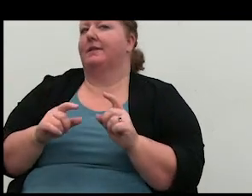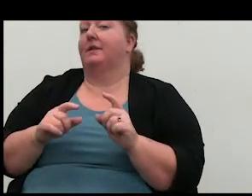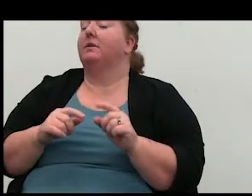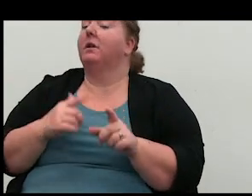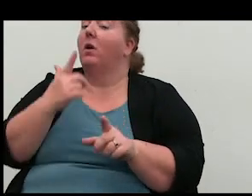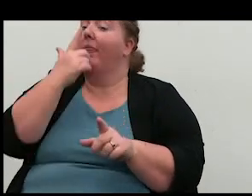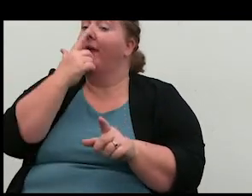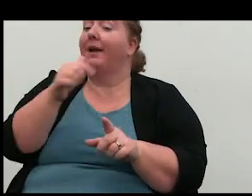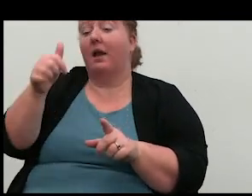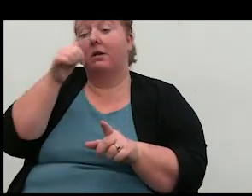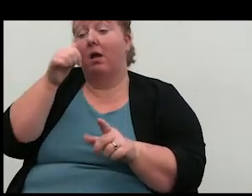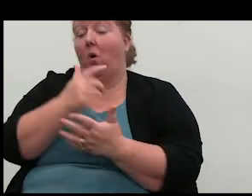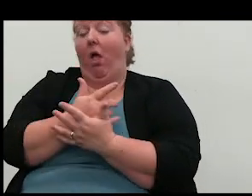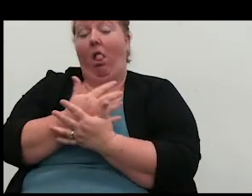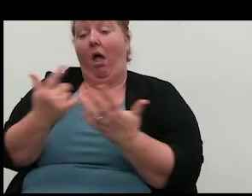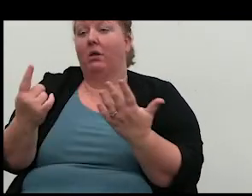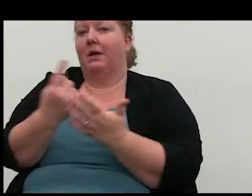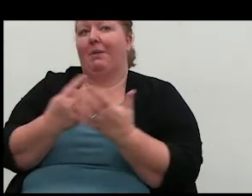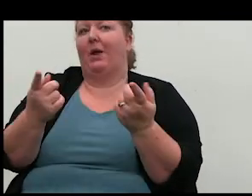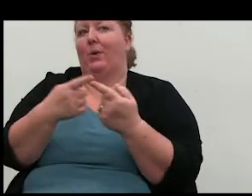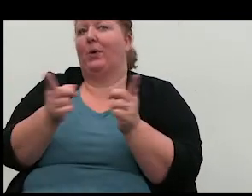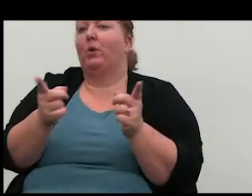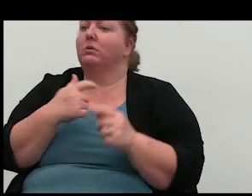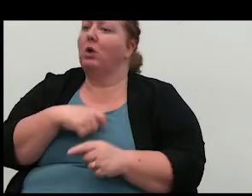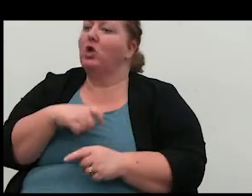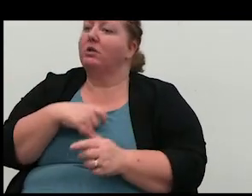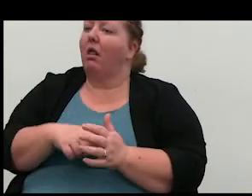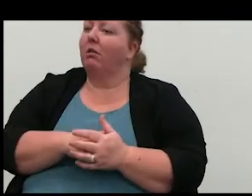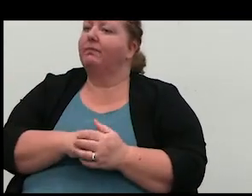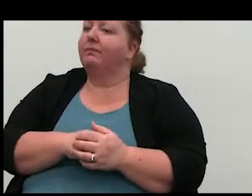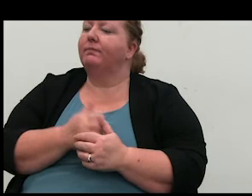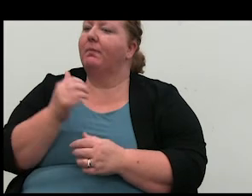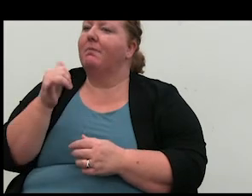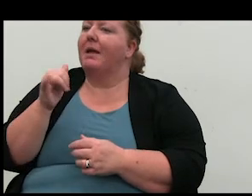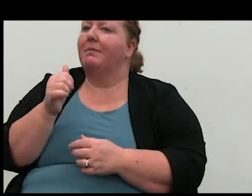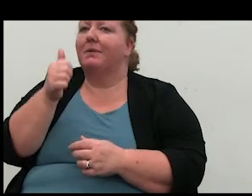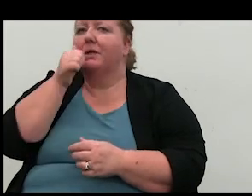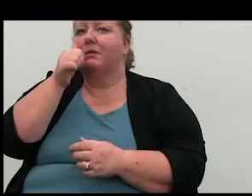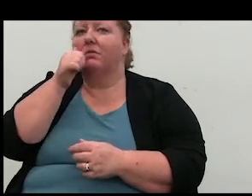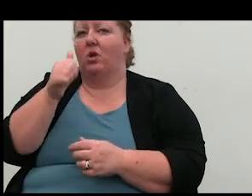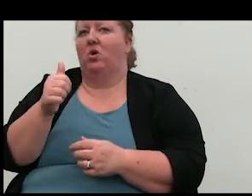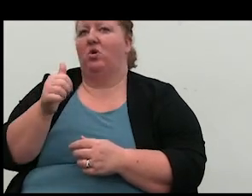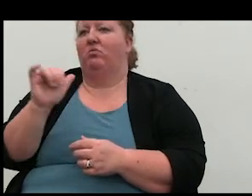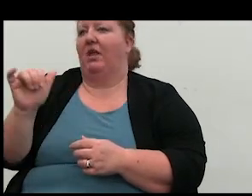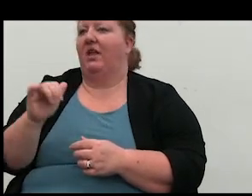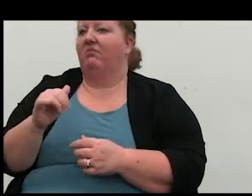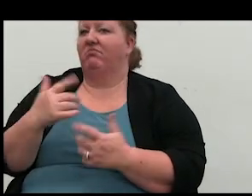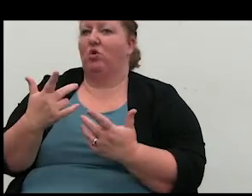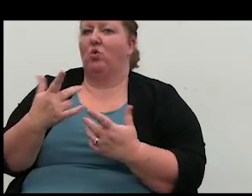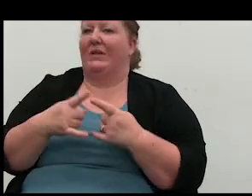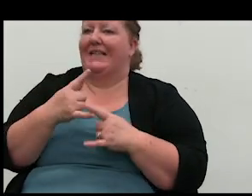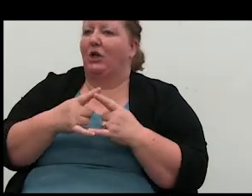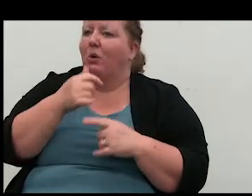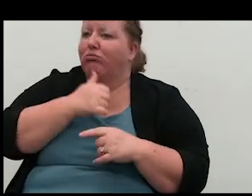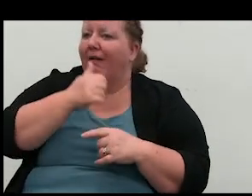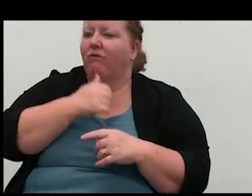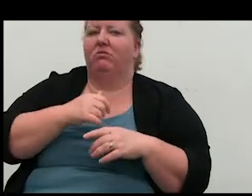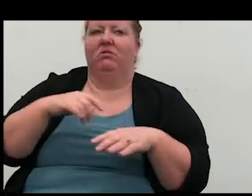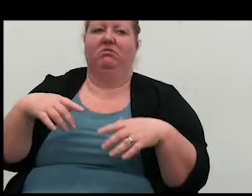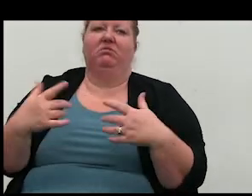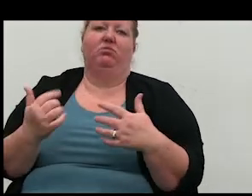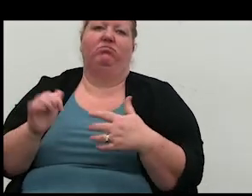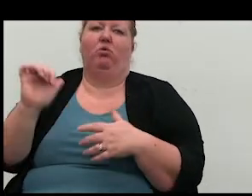they can actually know a lot about you that's quite personal. They might know about your sexuality, your